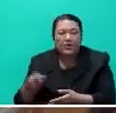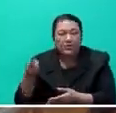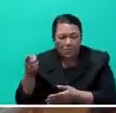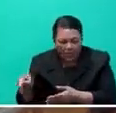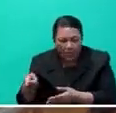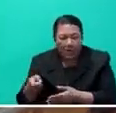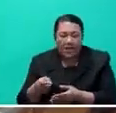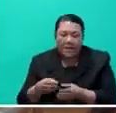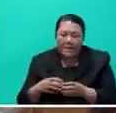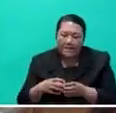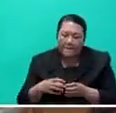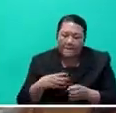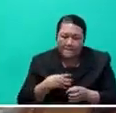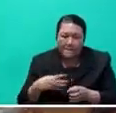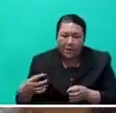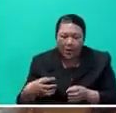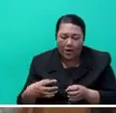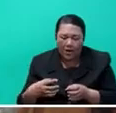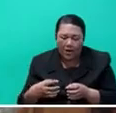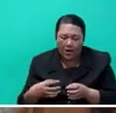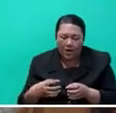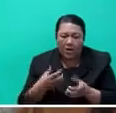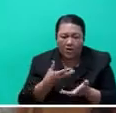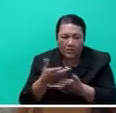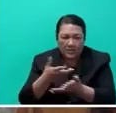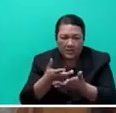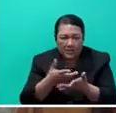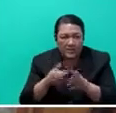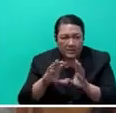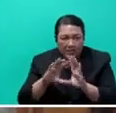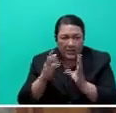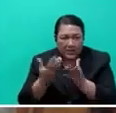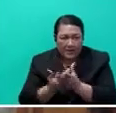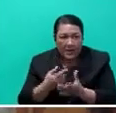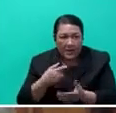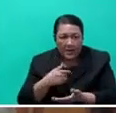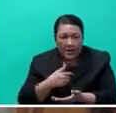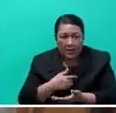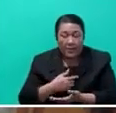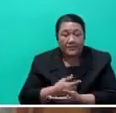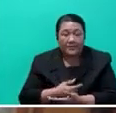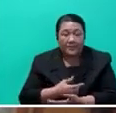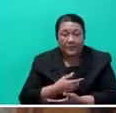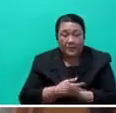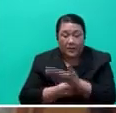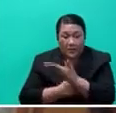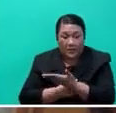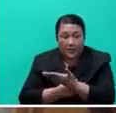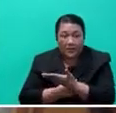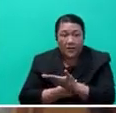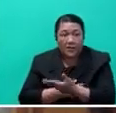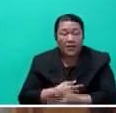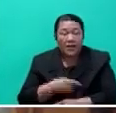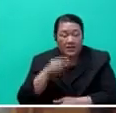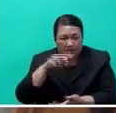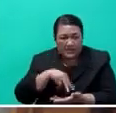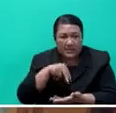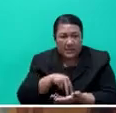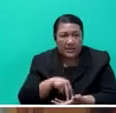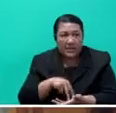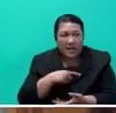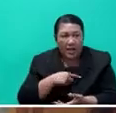consultations by the committee, and I also stand here as a current member of the Committee on Justice, Law and Human